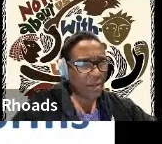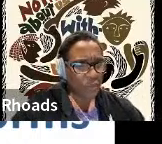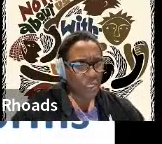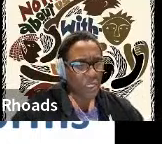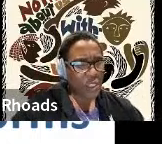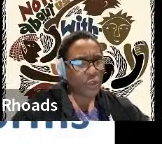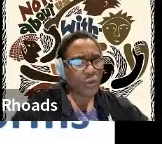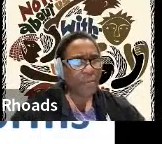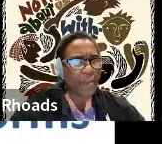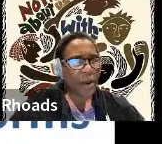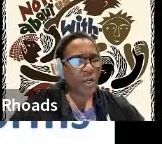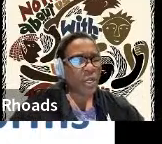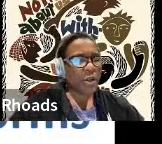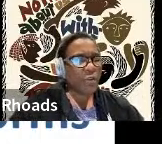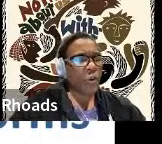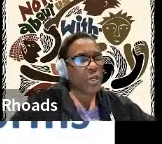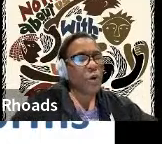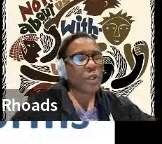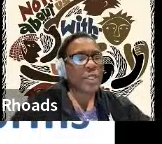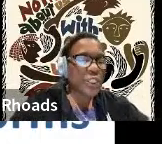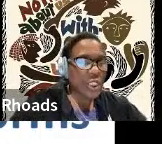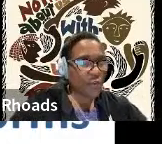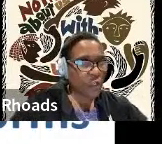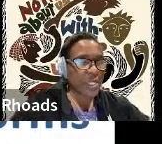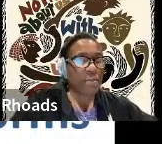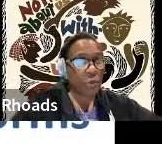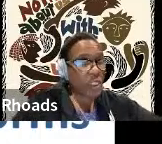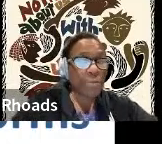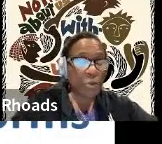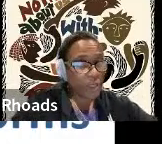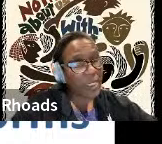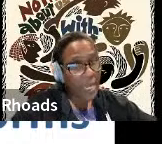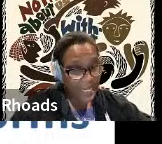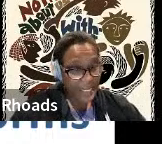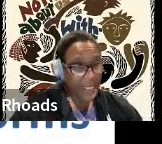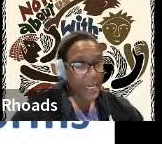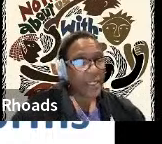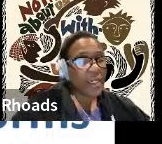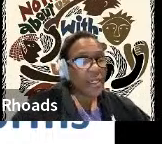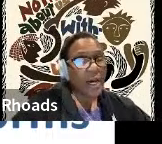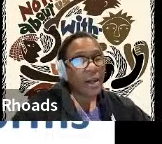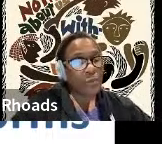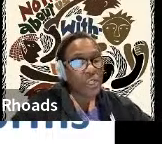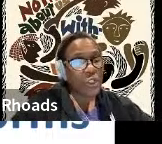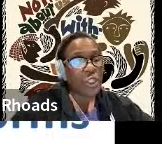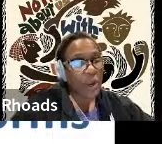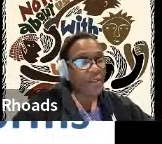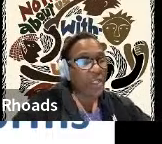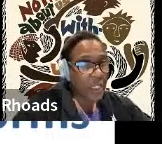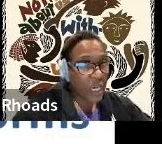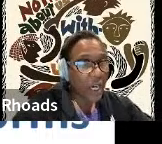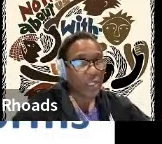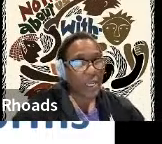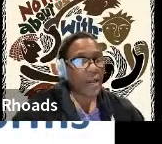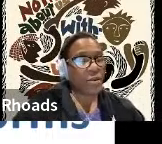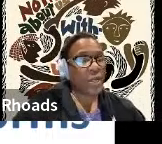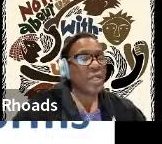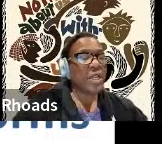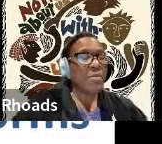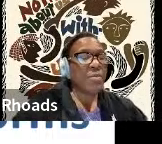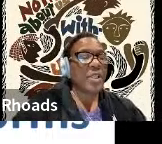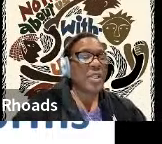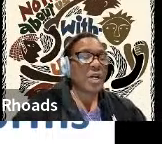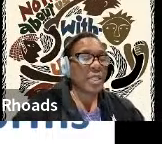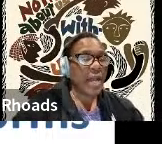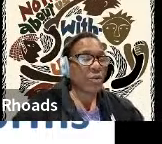with Nitu about, for the coalitions, for example, which is a brilliant idea, to geographically cover the